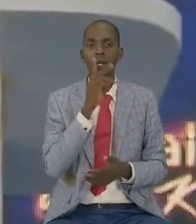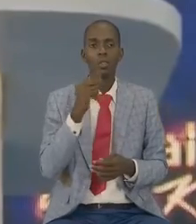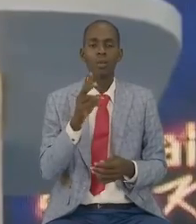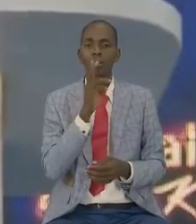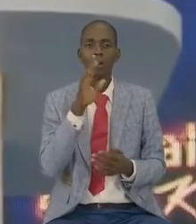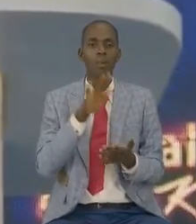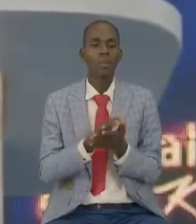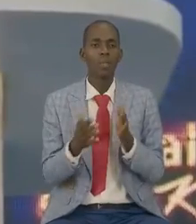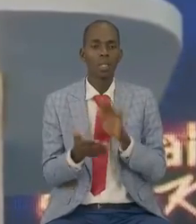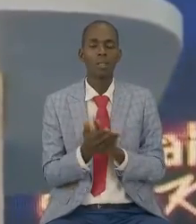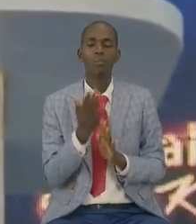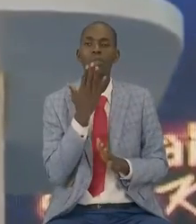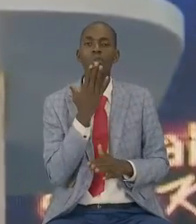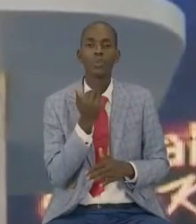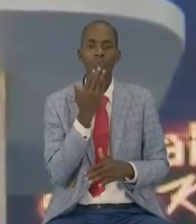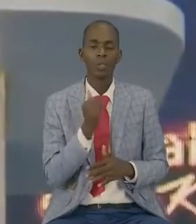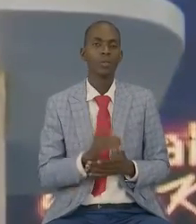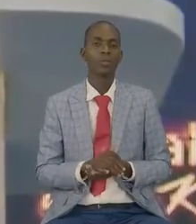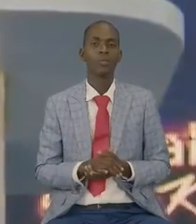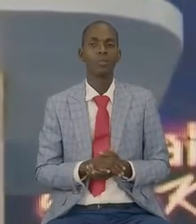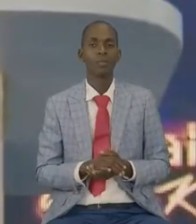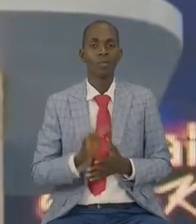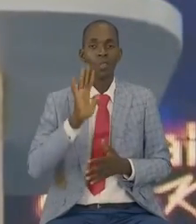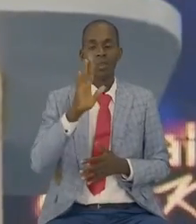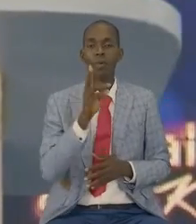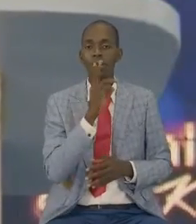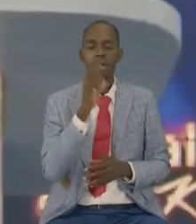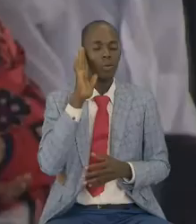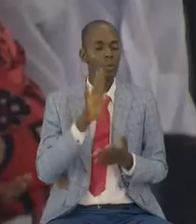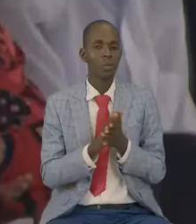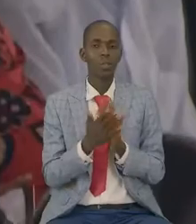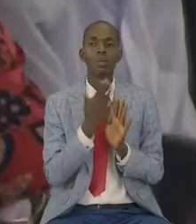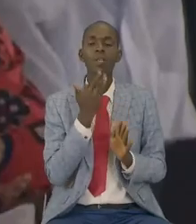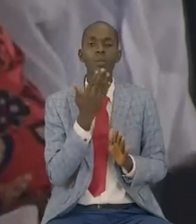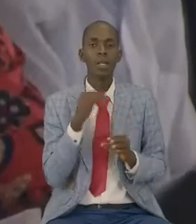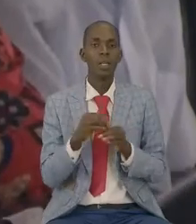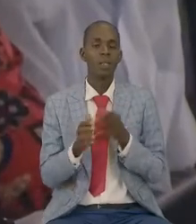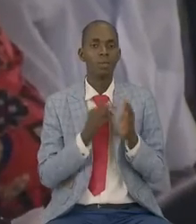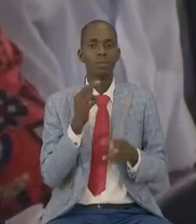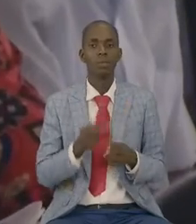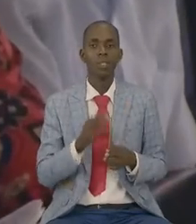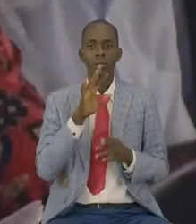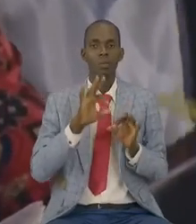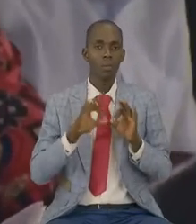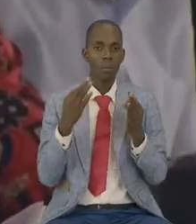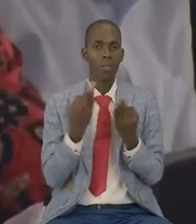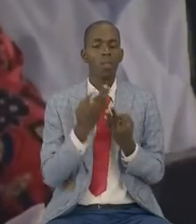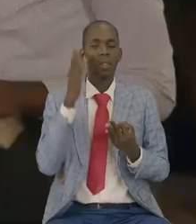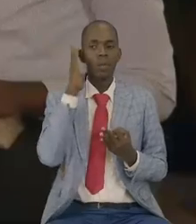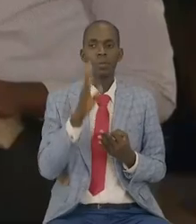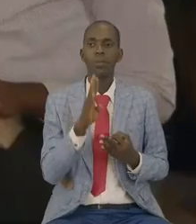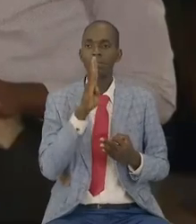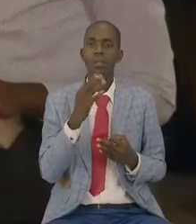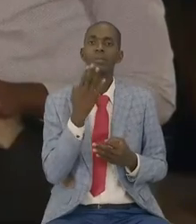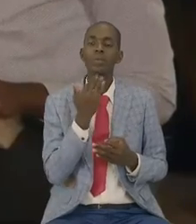were made sweet. Your waters will be made sweet. Your family will be made